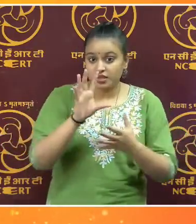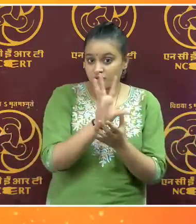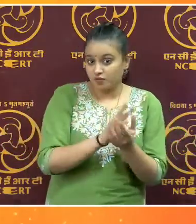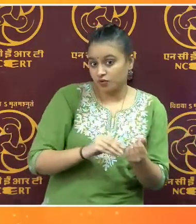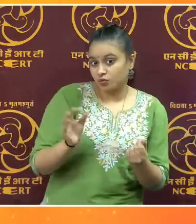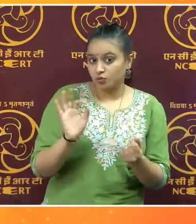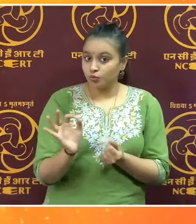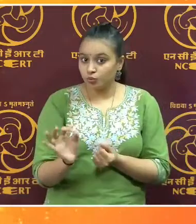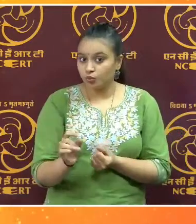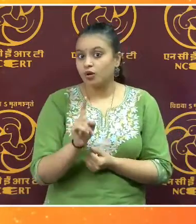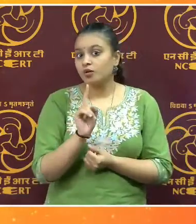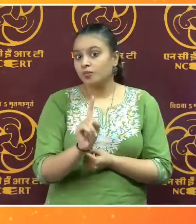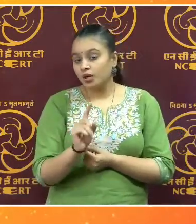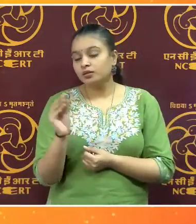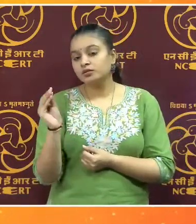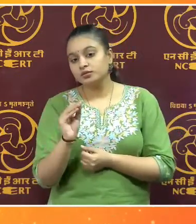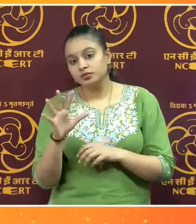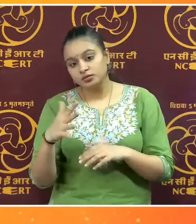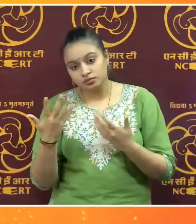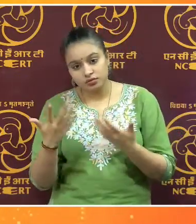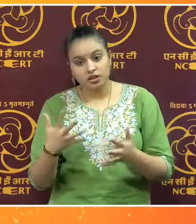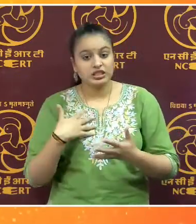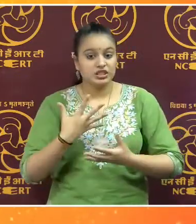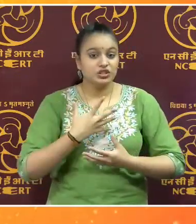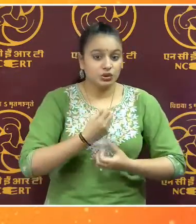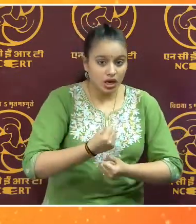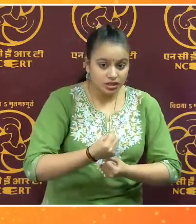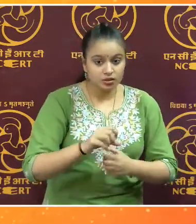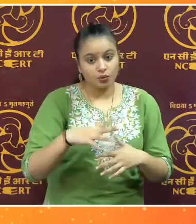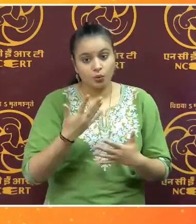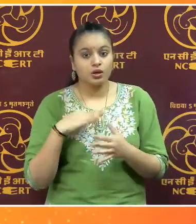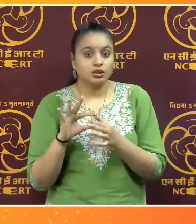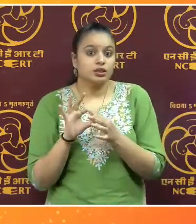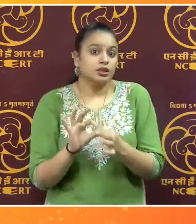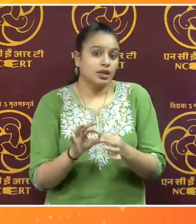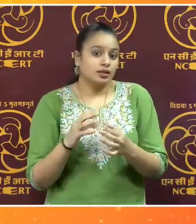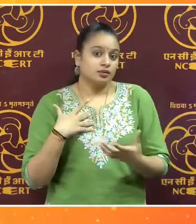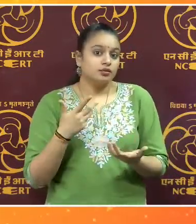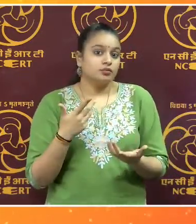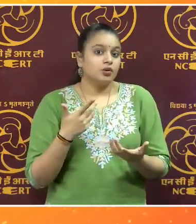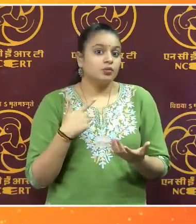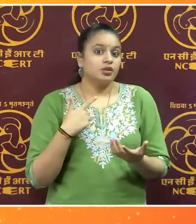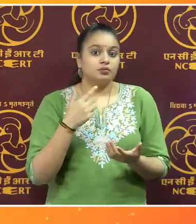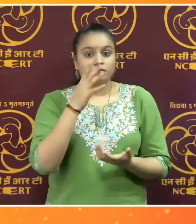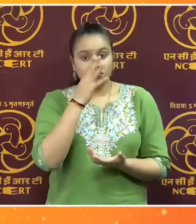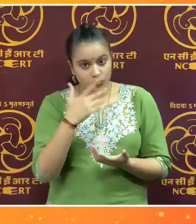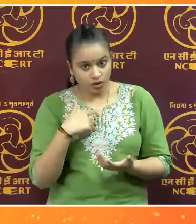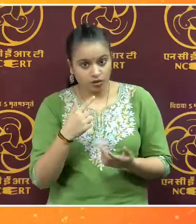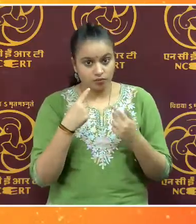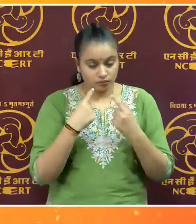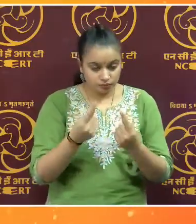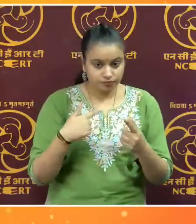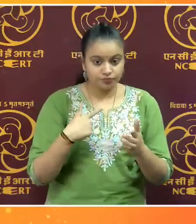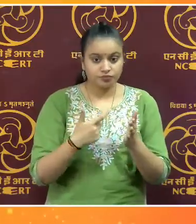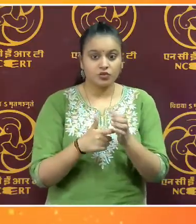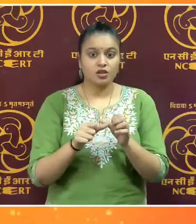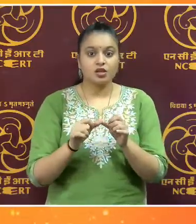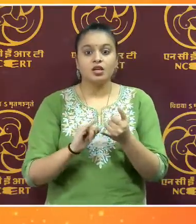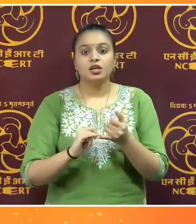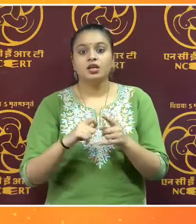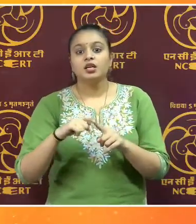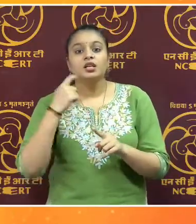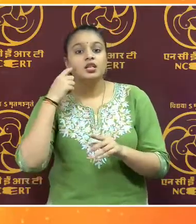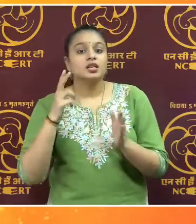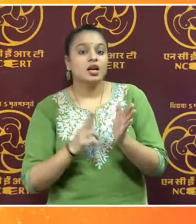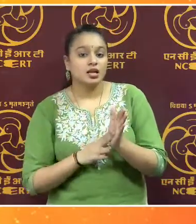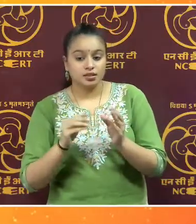be stealing the trust or faith also. Right. So, but in this story, our author Ruskin Bond has very